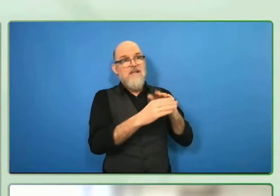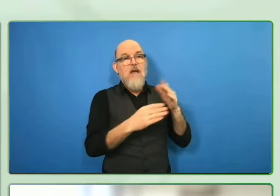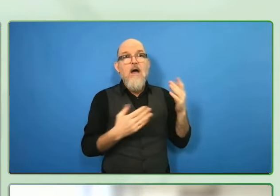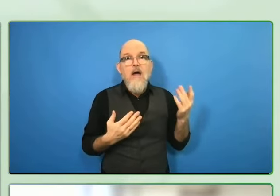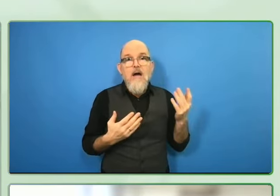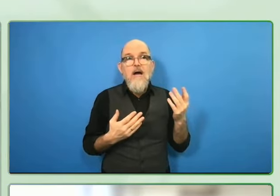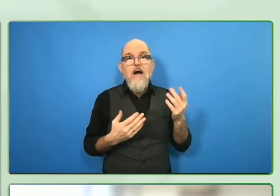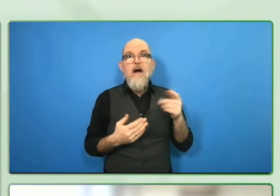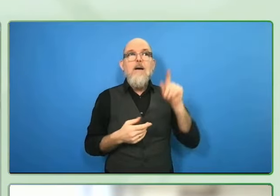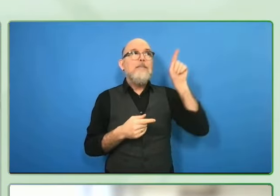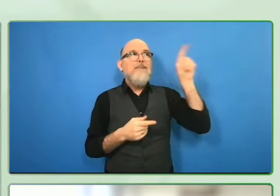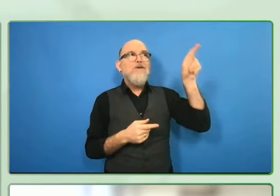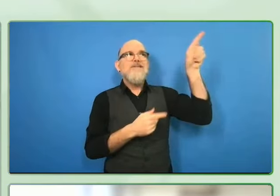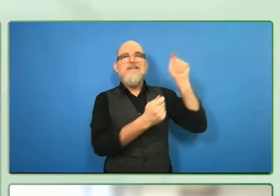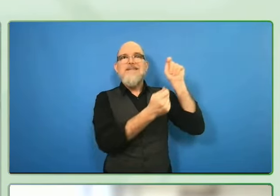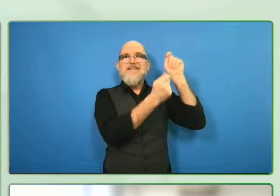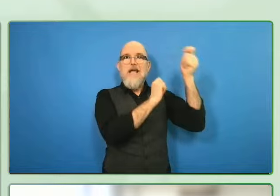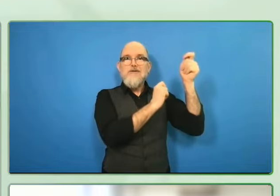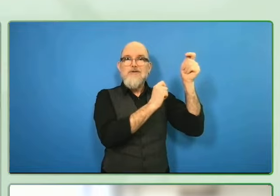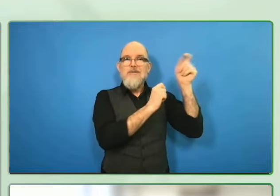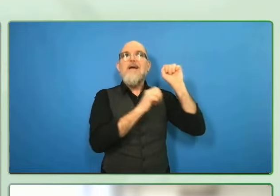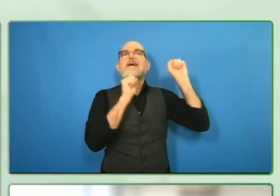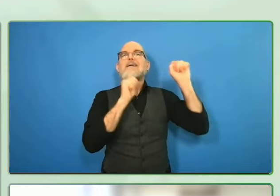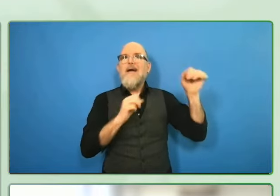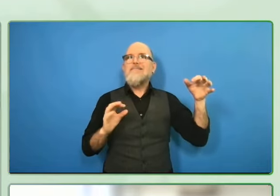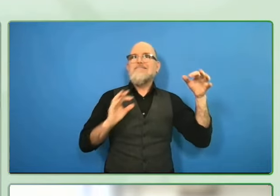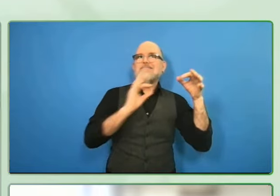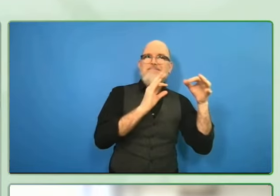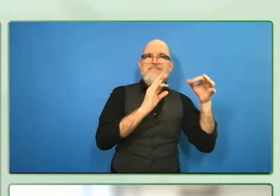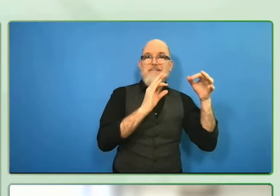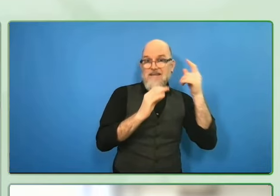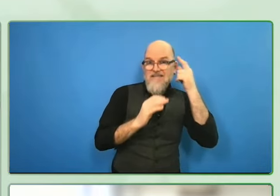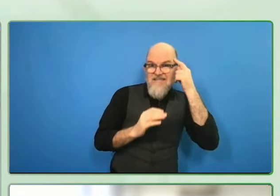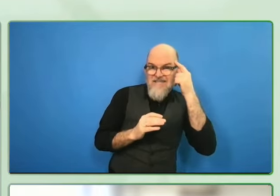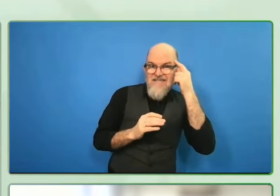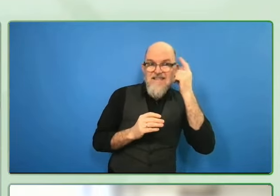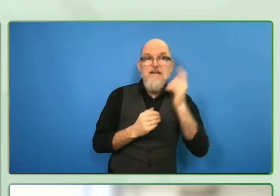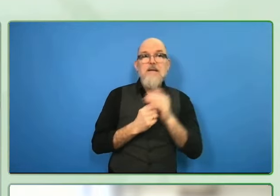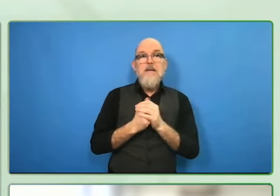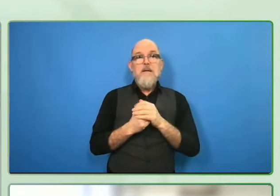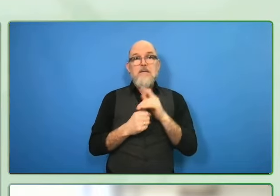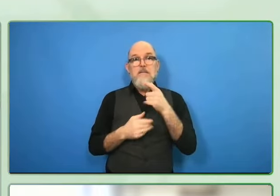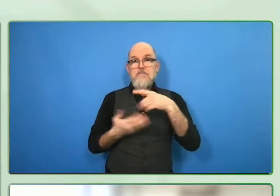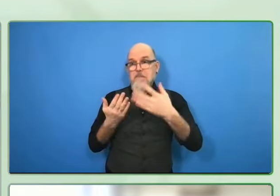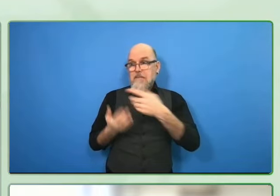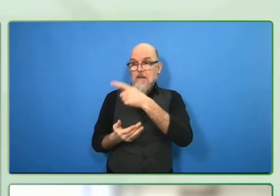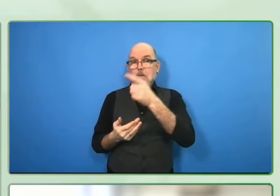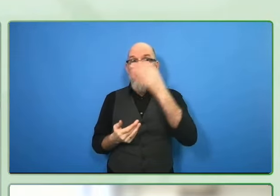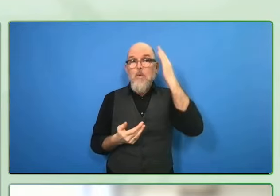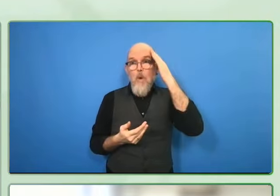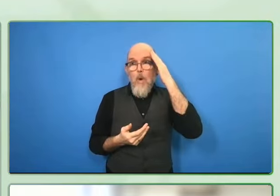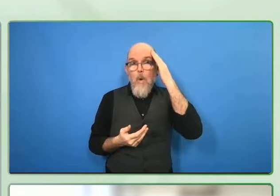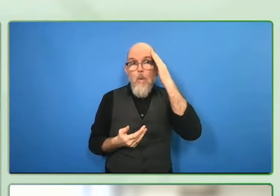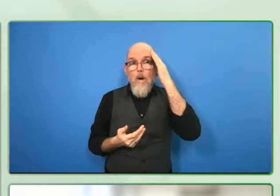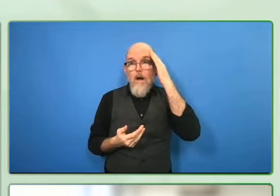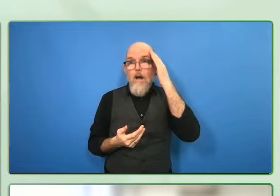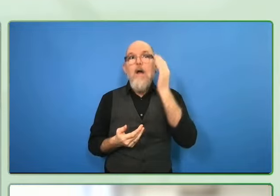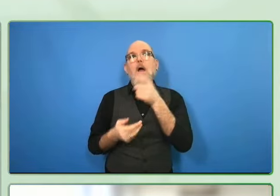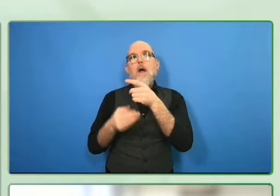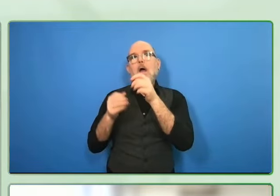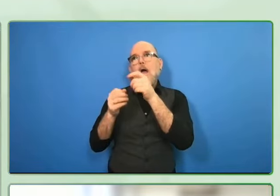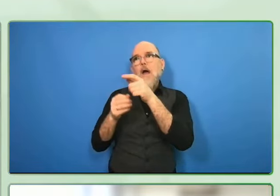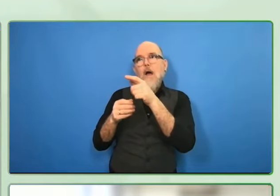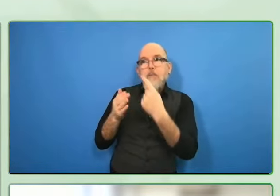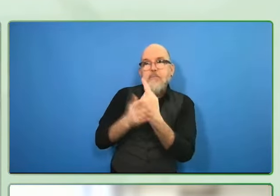me. I also wanted to just point out that what we're talking about here is a fundamental shift where we're